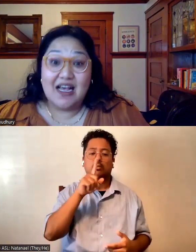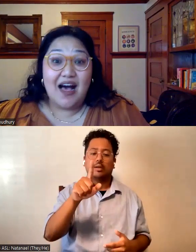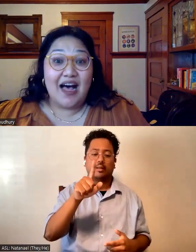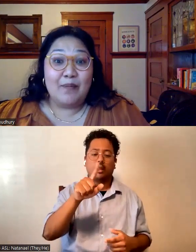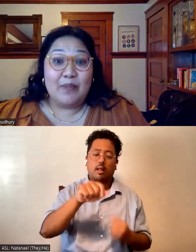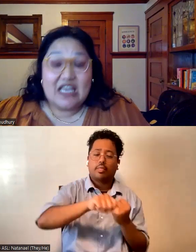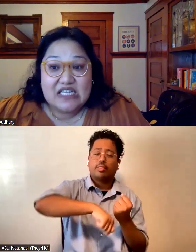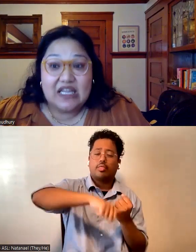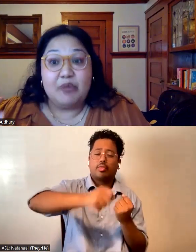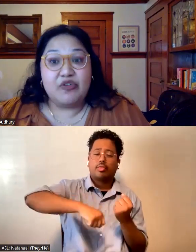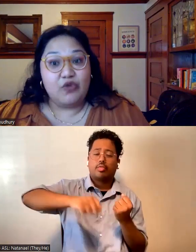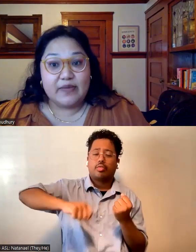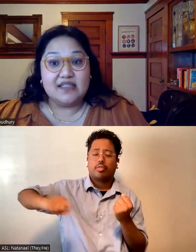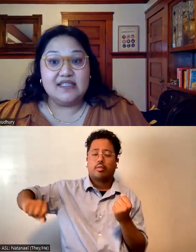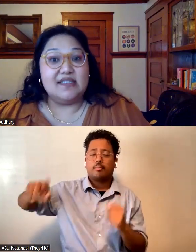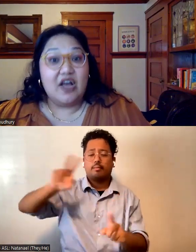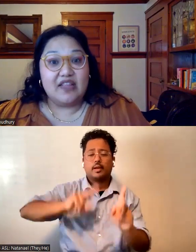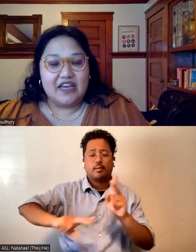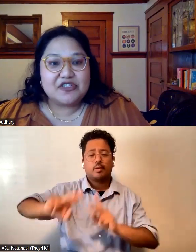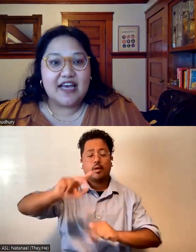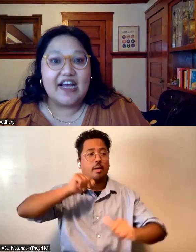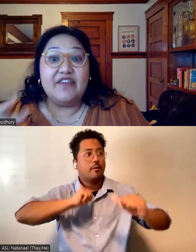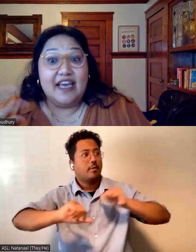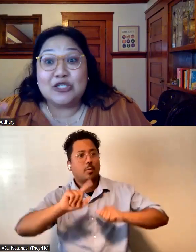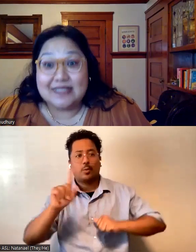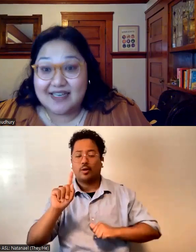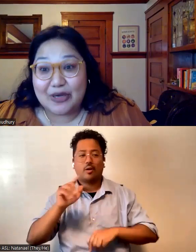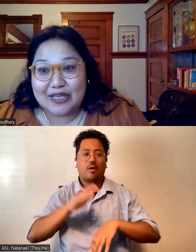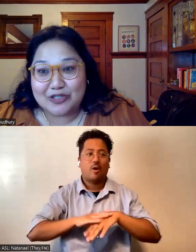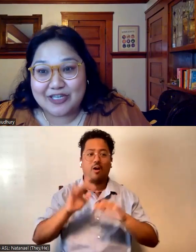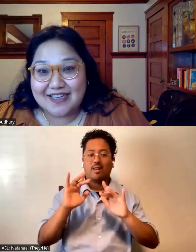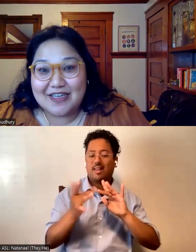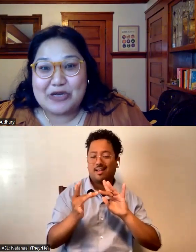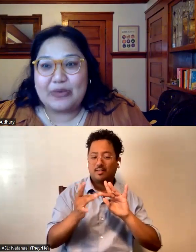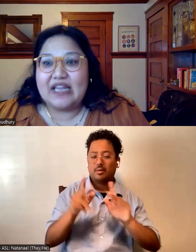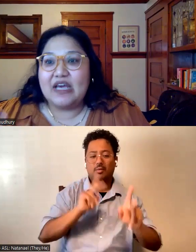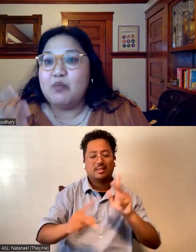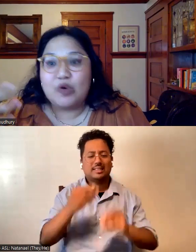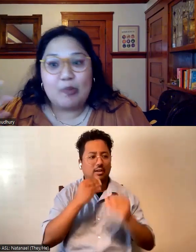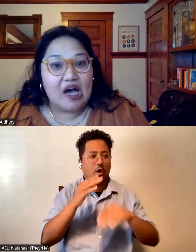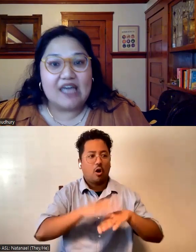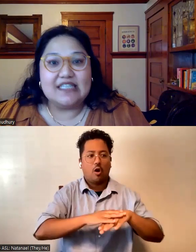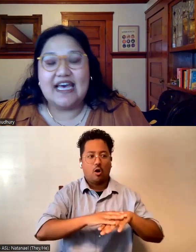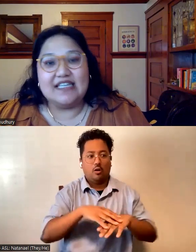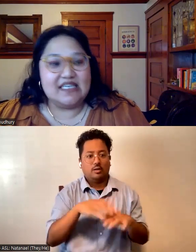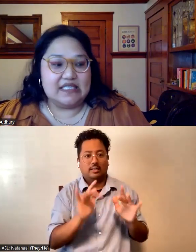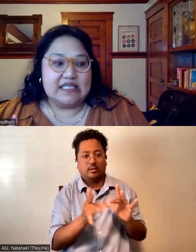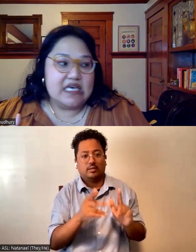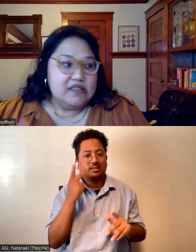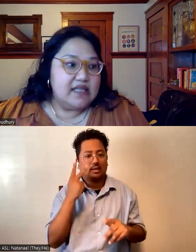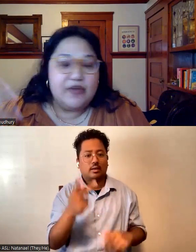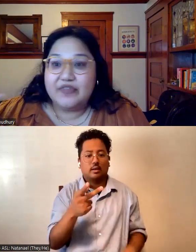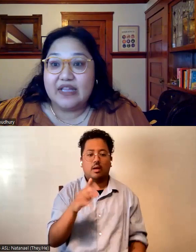proliferation in like performances on the internet of Asians eating on the internet, right? Like mukbang content